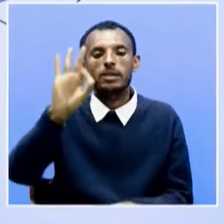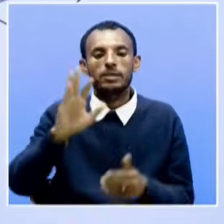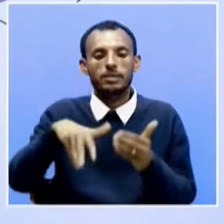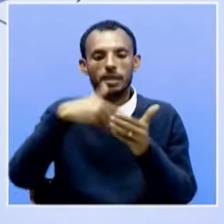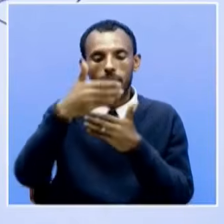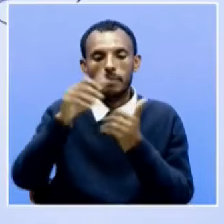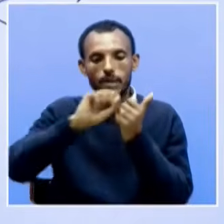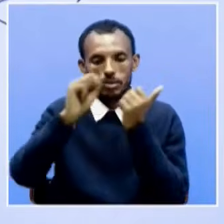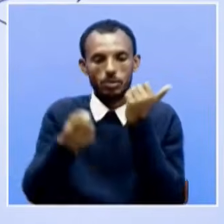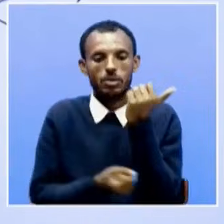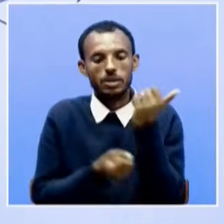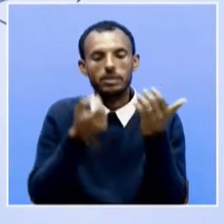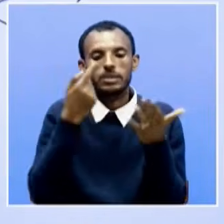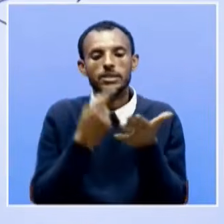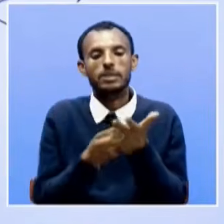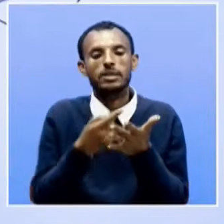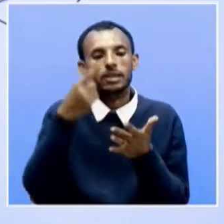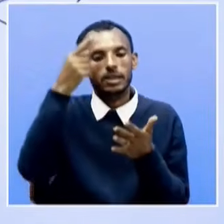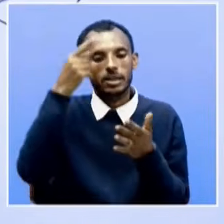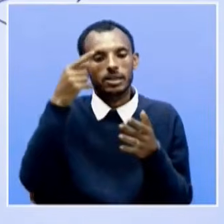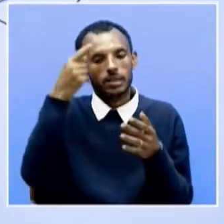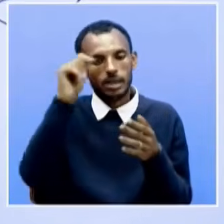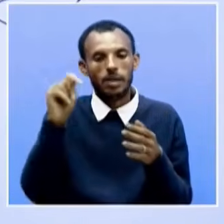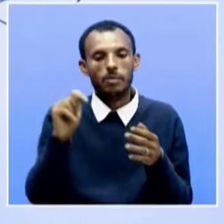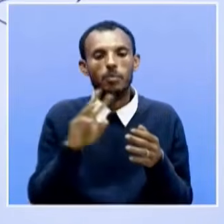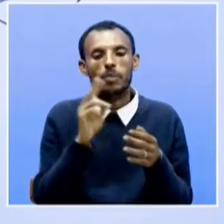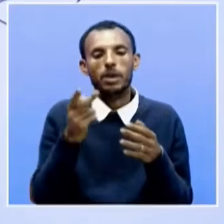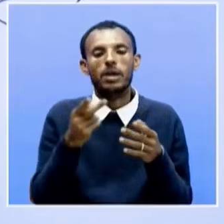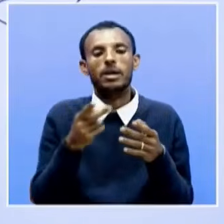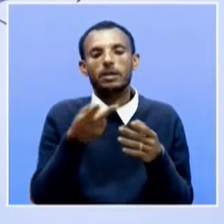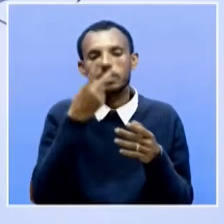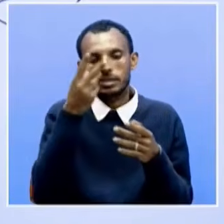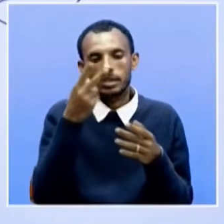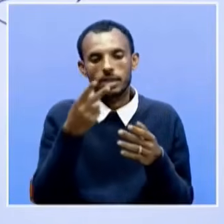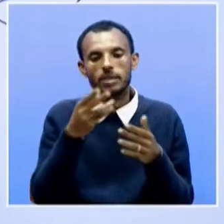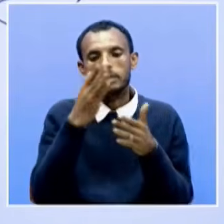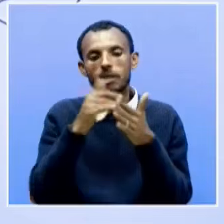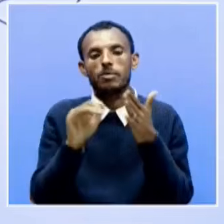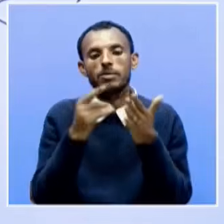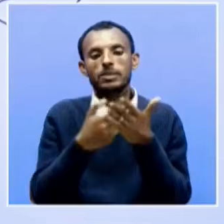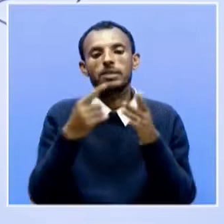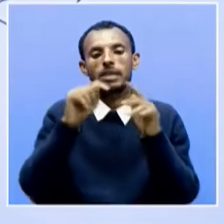based on this theorem, we will try to see some examples. Now,